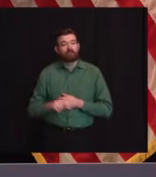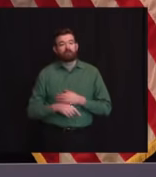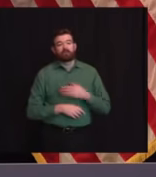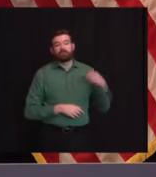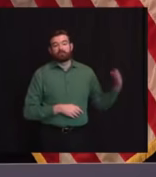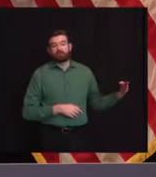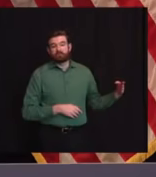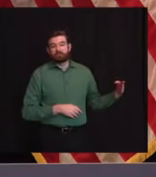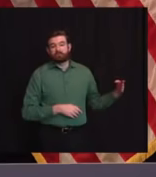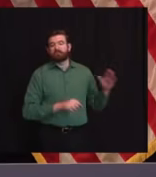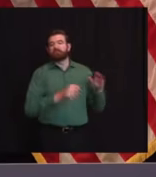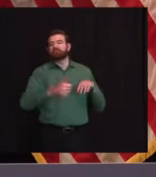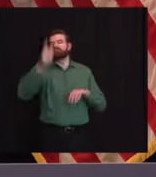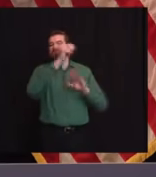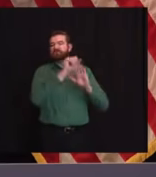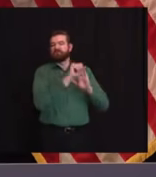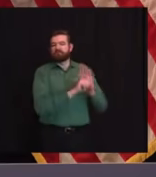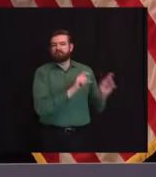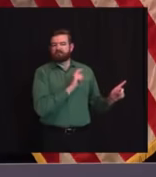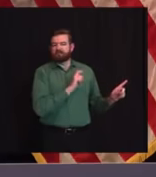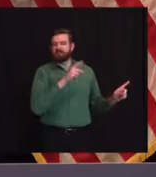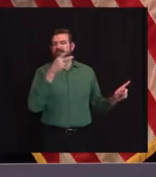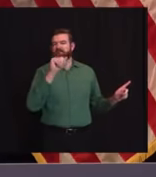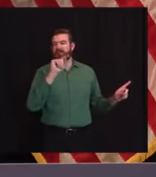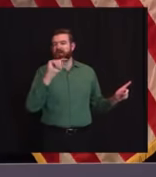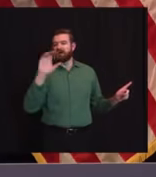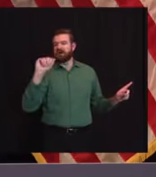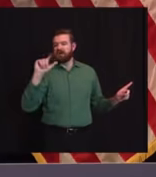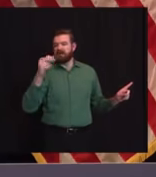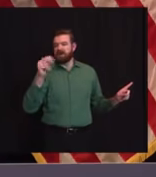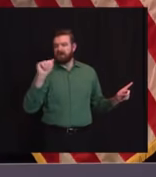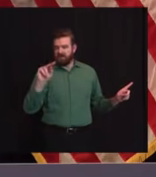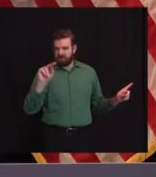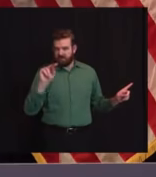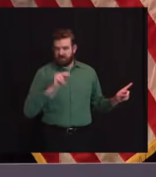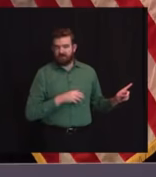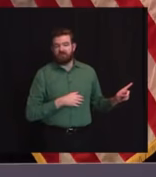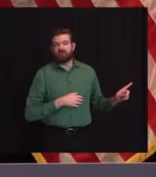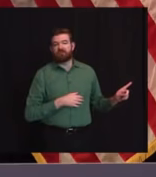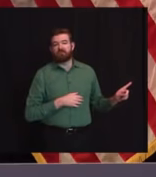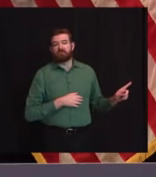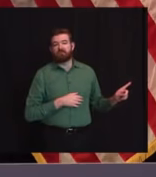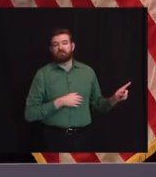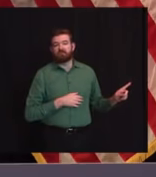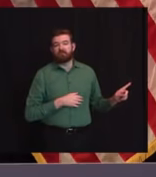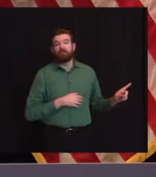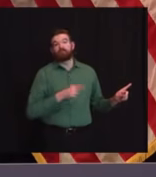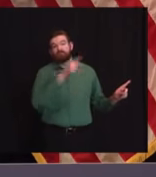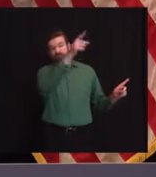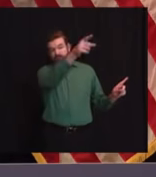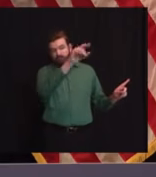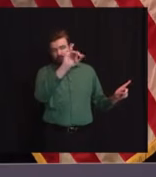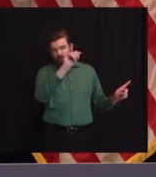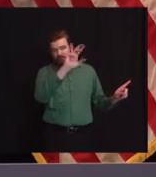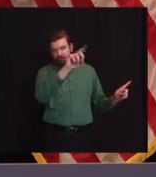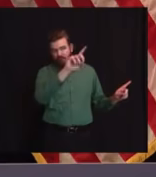Callahan. Director of the Office of Homeland Security and Preparedness, Jared Maples, is in the house, and I suspect we'll be joined